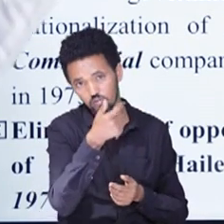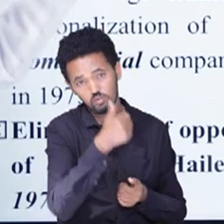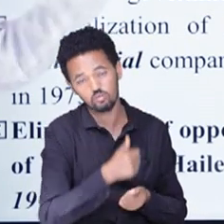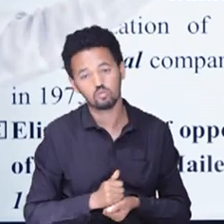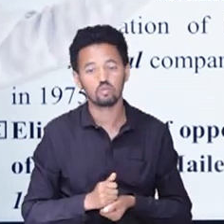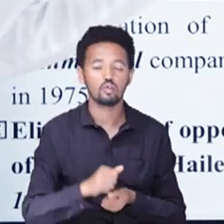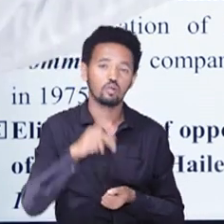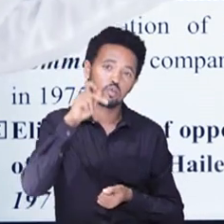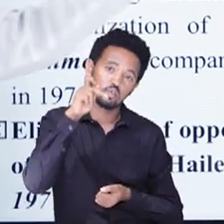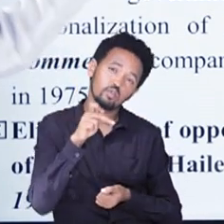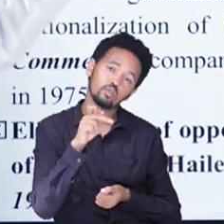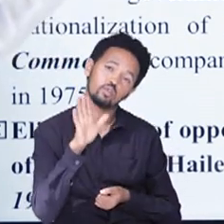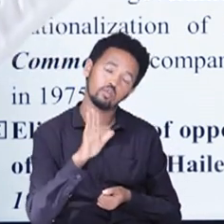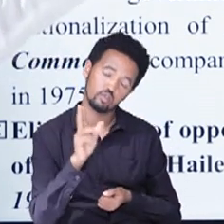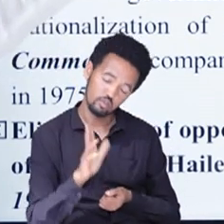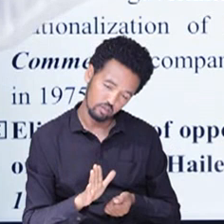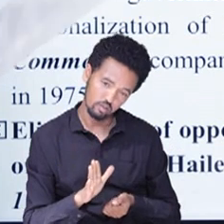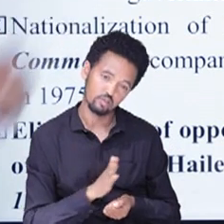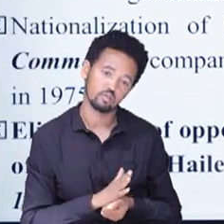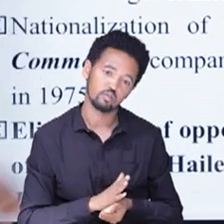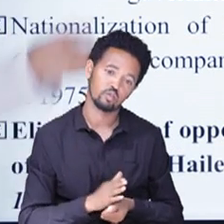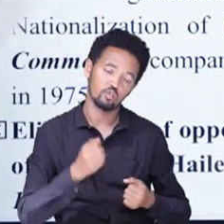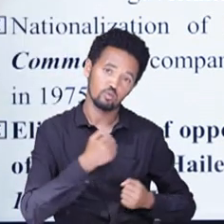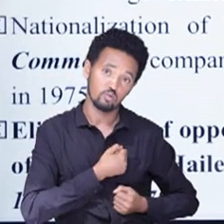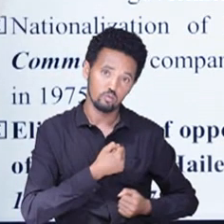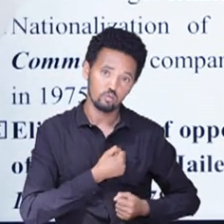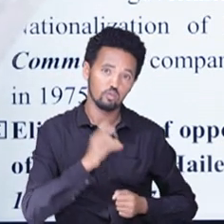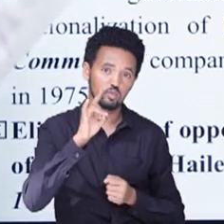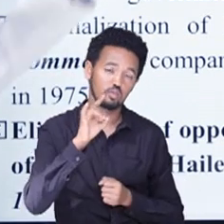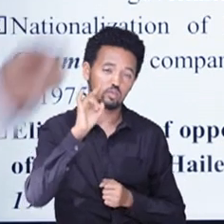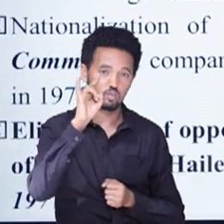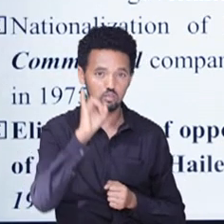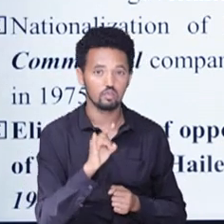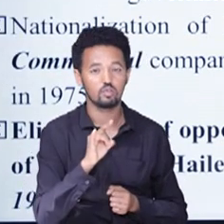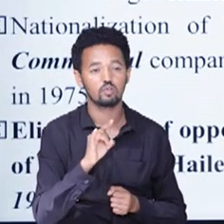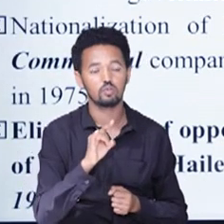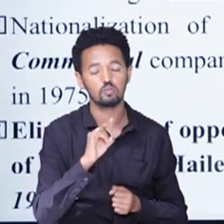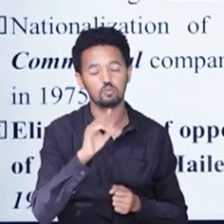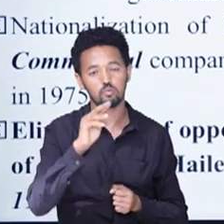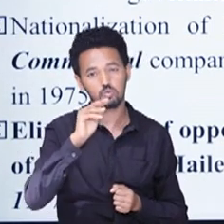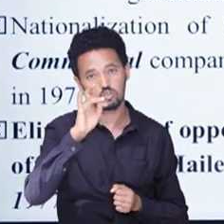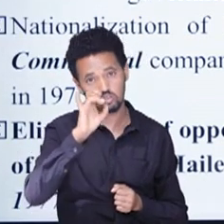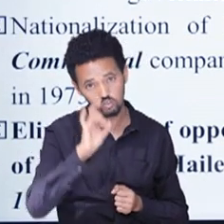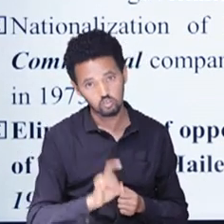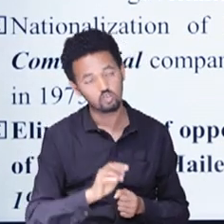conducting development through Zamacha to spread literacy and organize peasantry beginning from